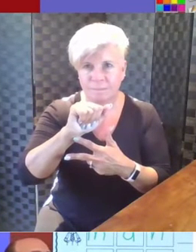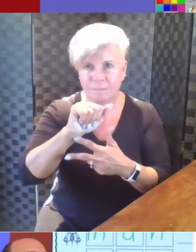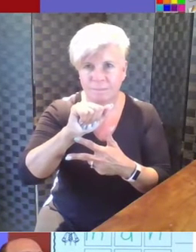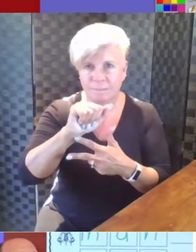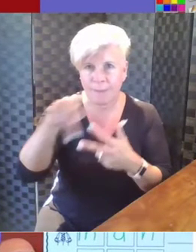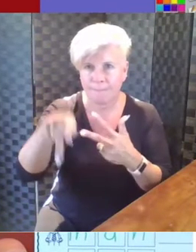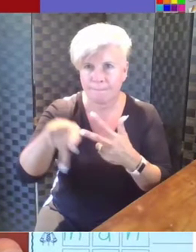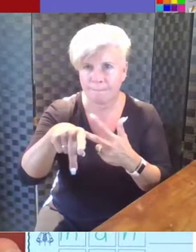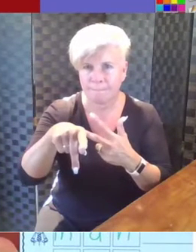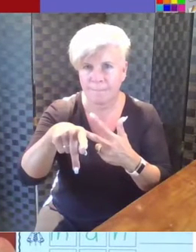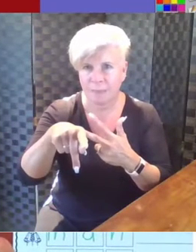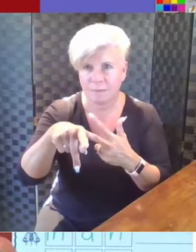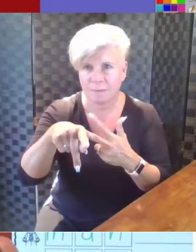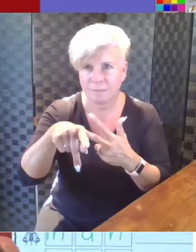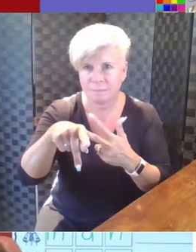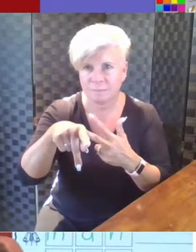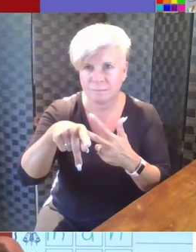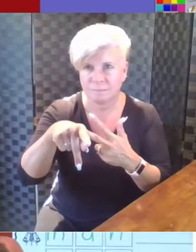P.